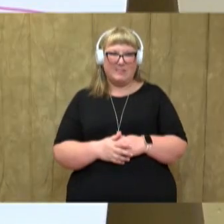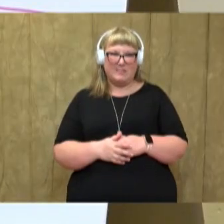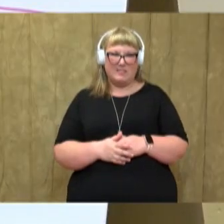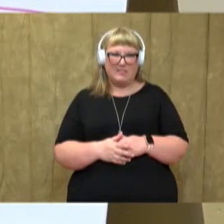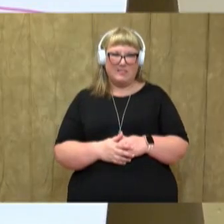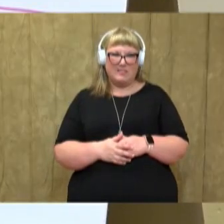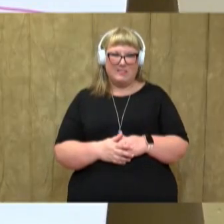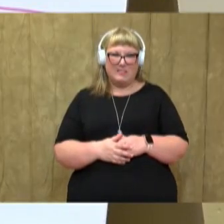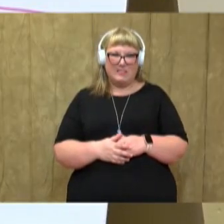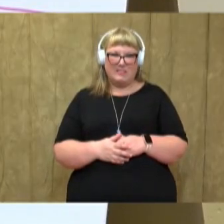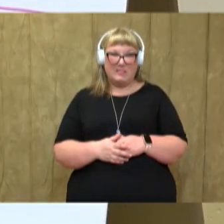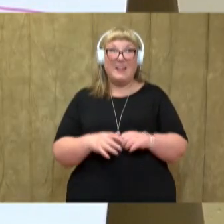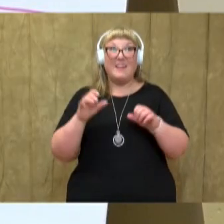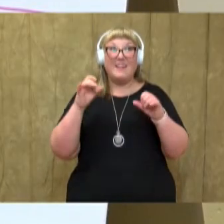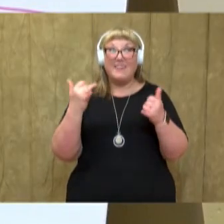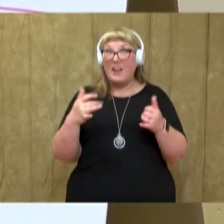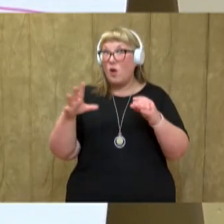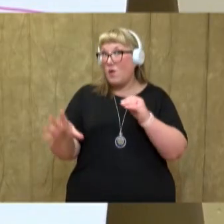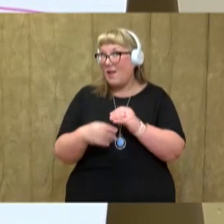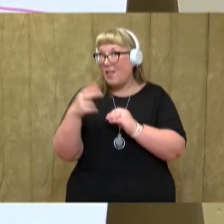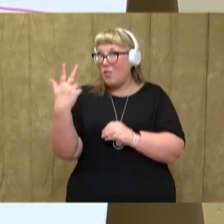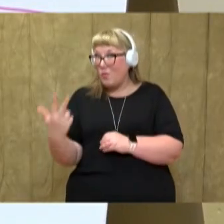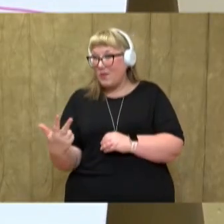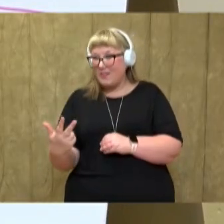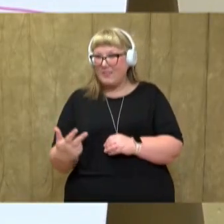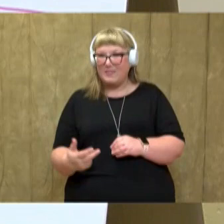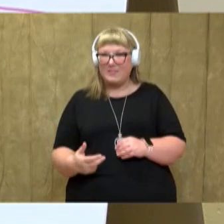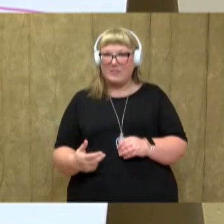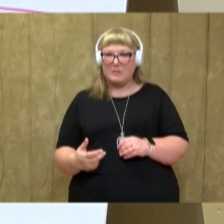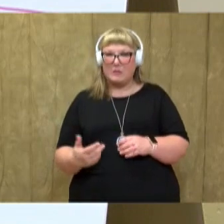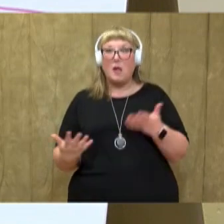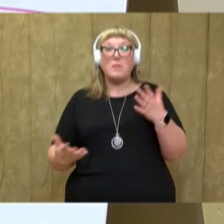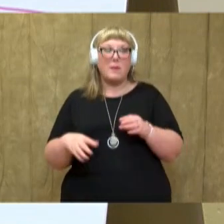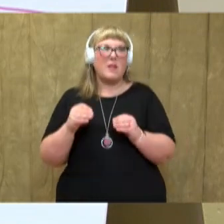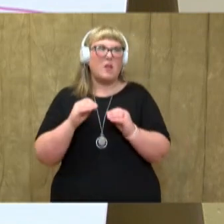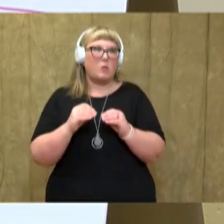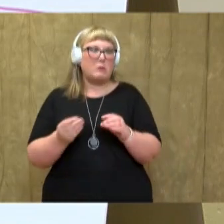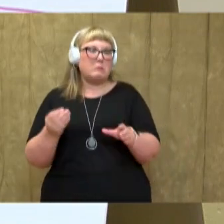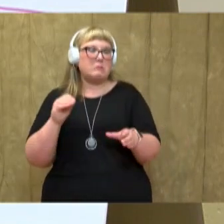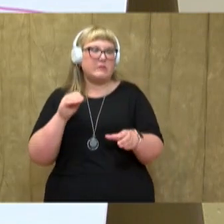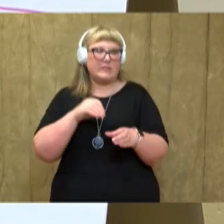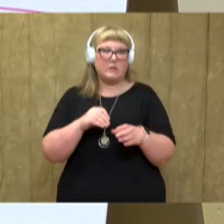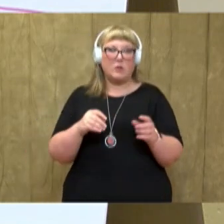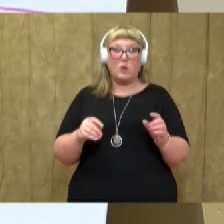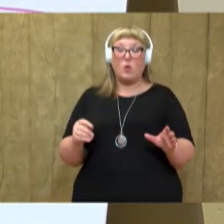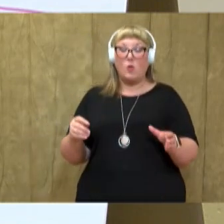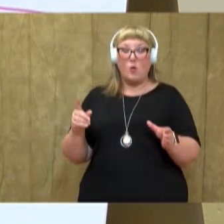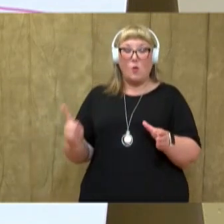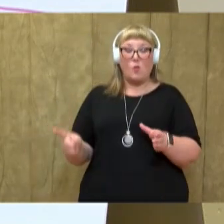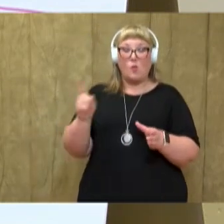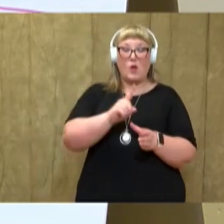Now we need 3 more on top of these. Maybe they'll fit in our bowl. 1,